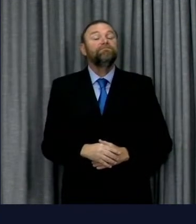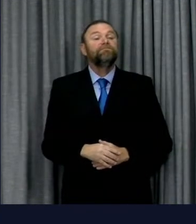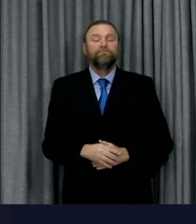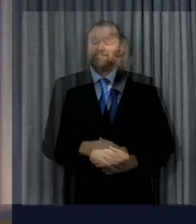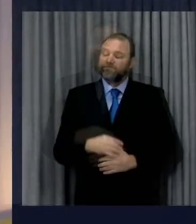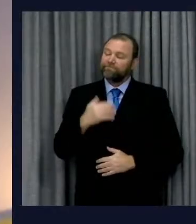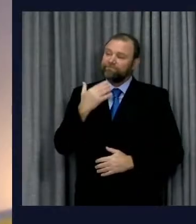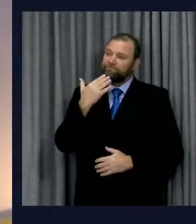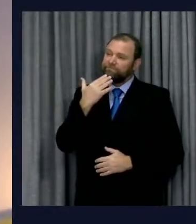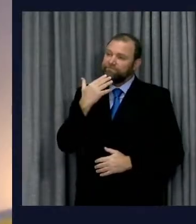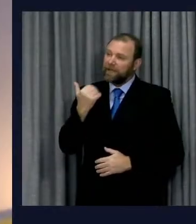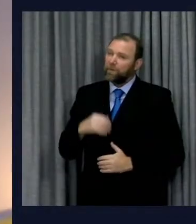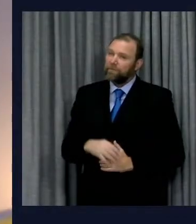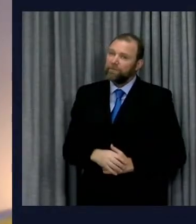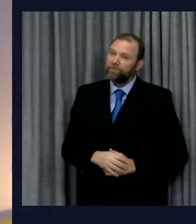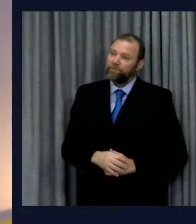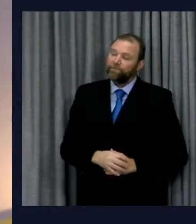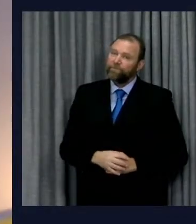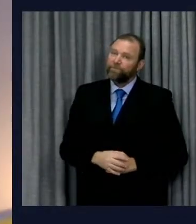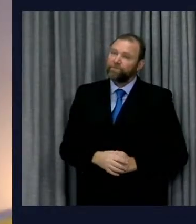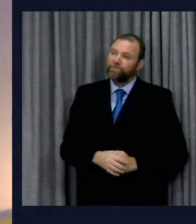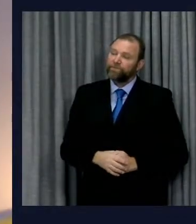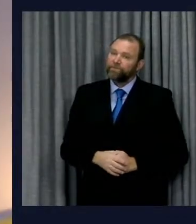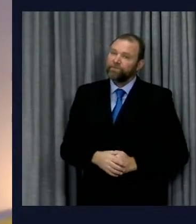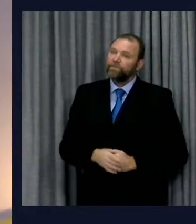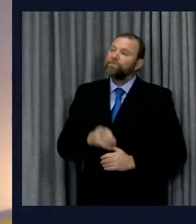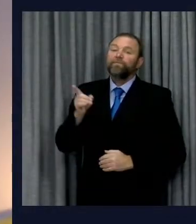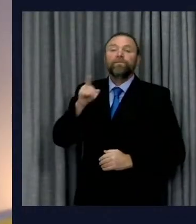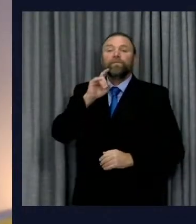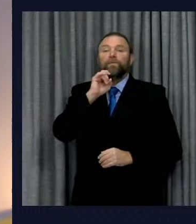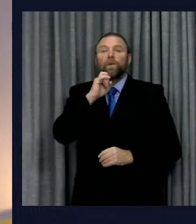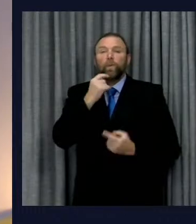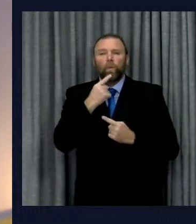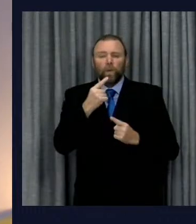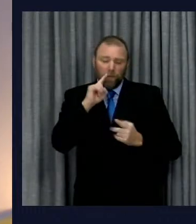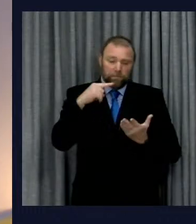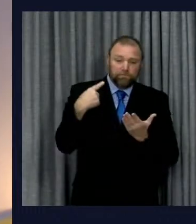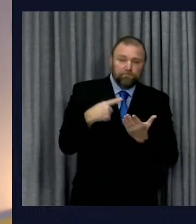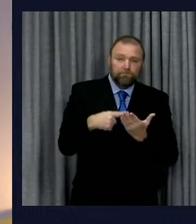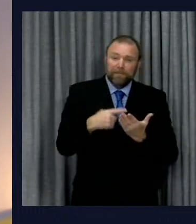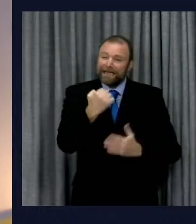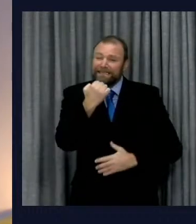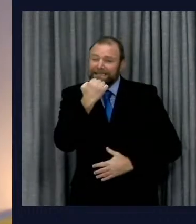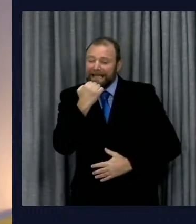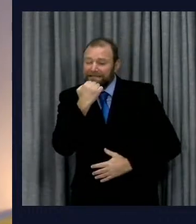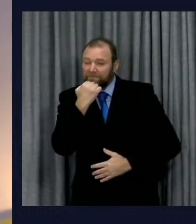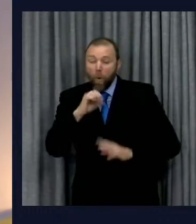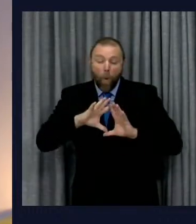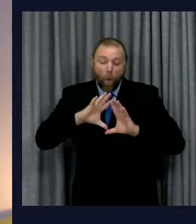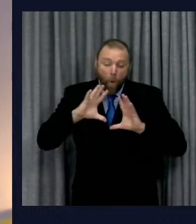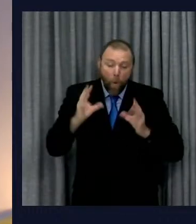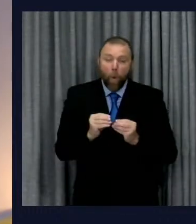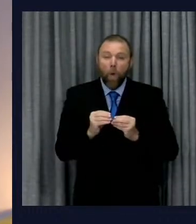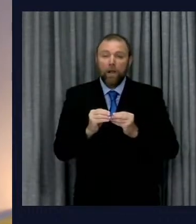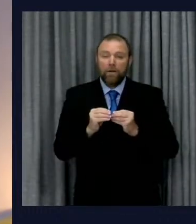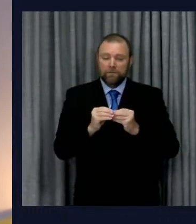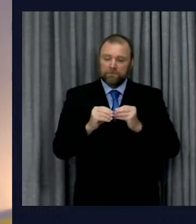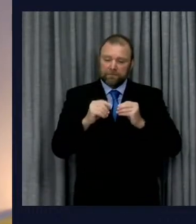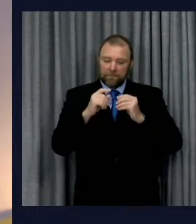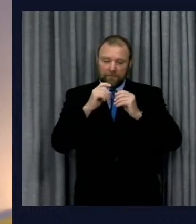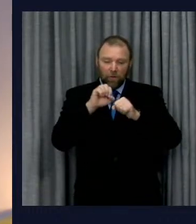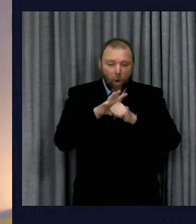Thank you. Will you set a date for all COVID-related restrictions, including mask